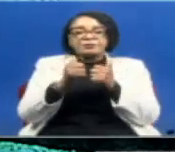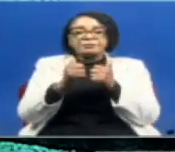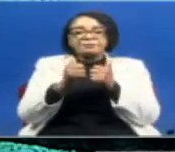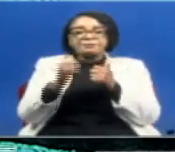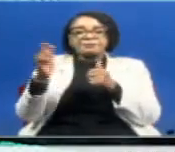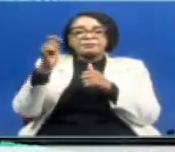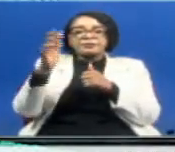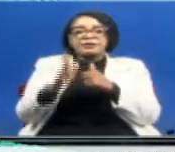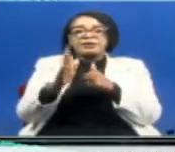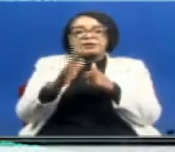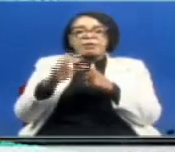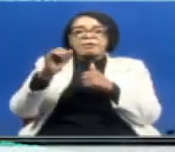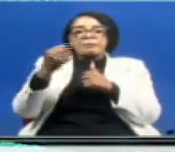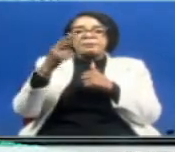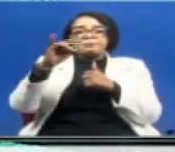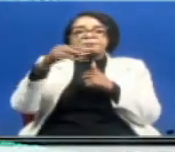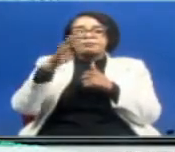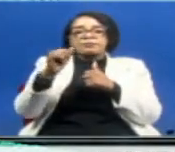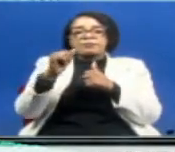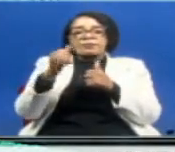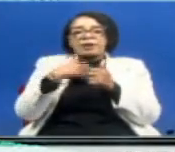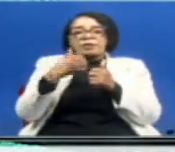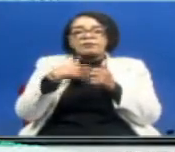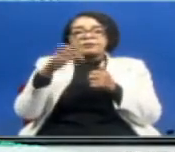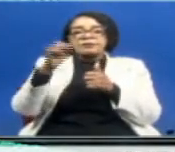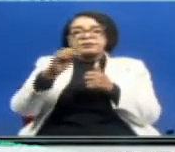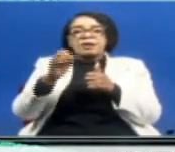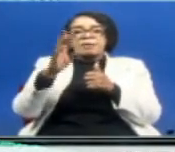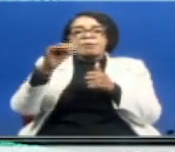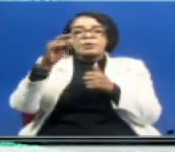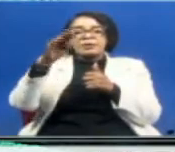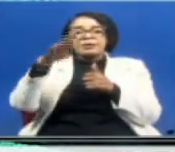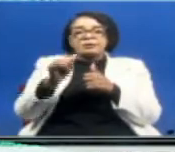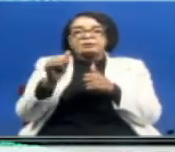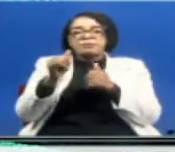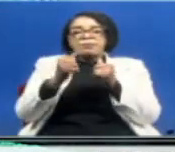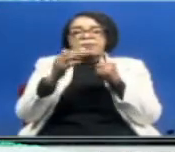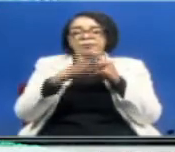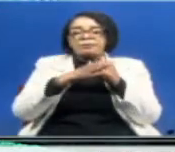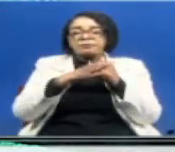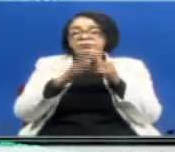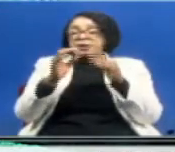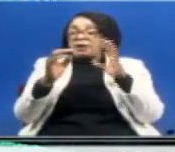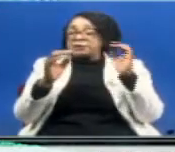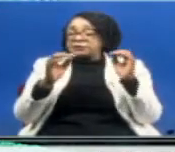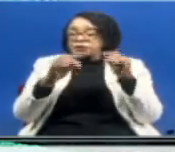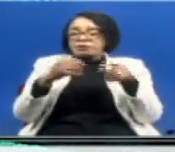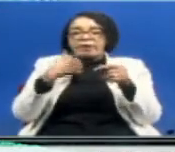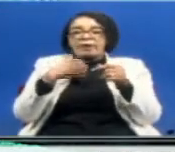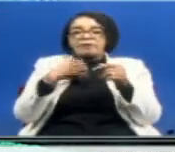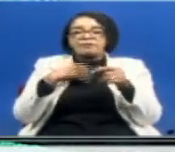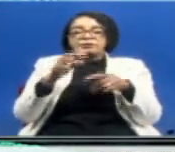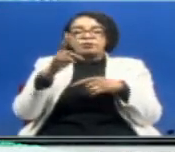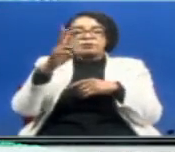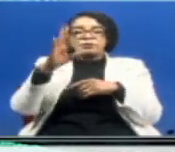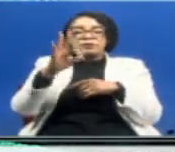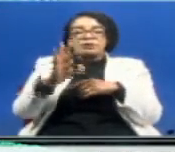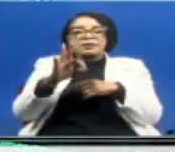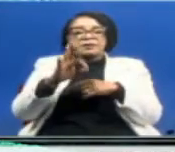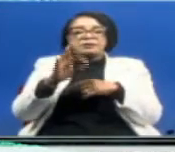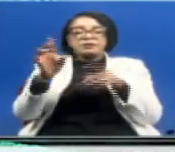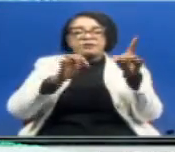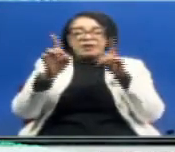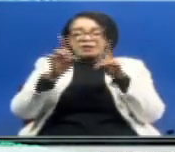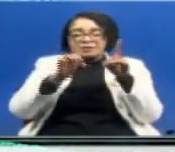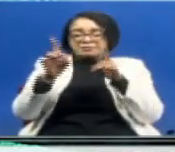Kenya's Shujaa outmuscled the Samurai Barracudas 19-0 to be crowned the 2023 Safari Sevens